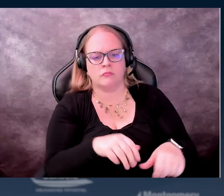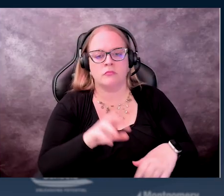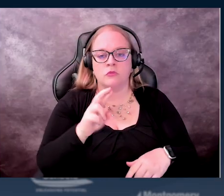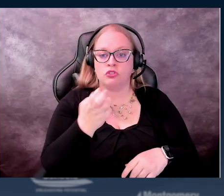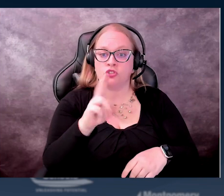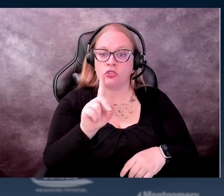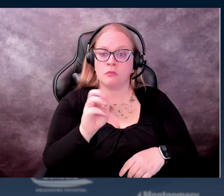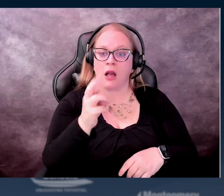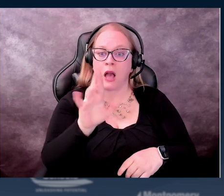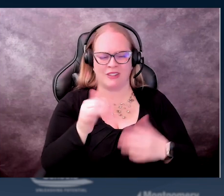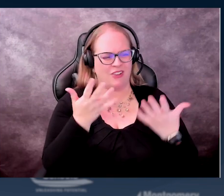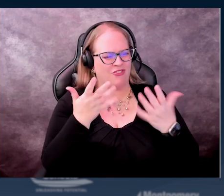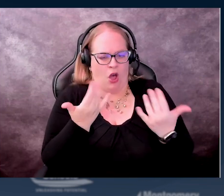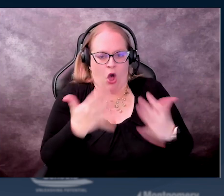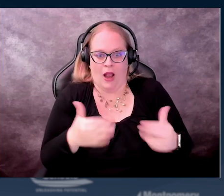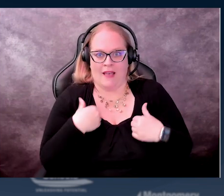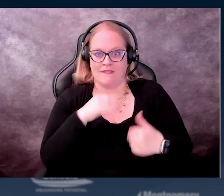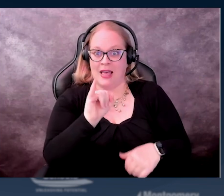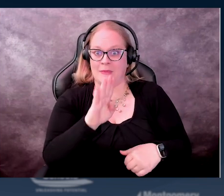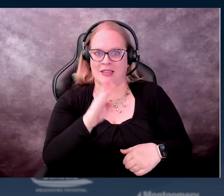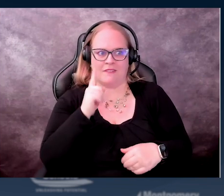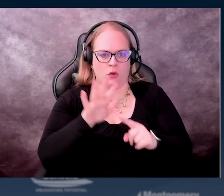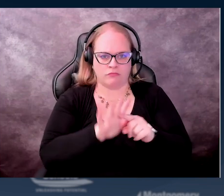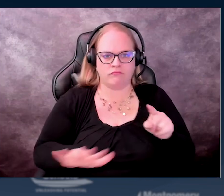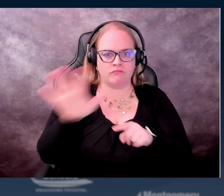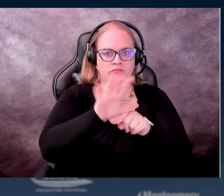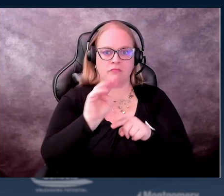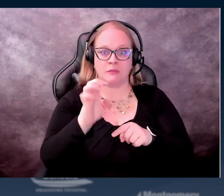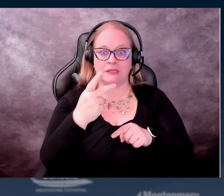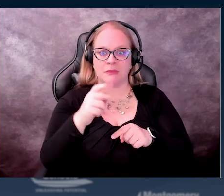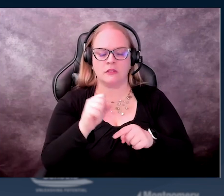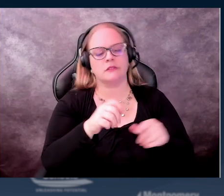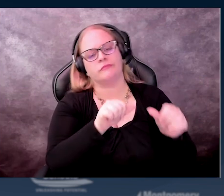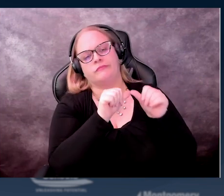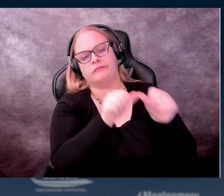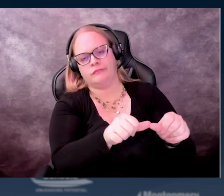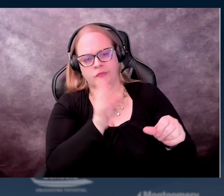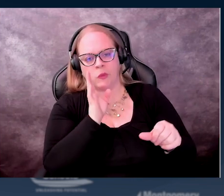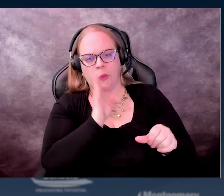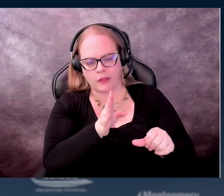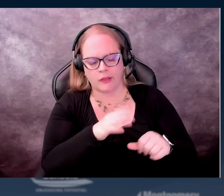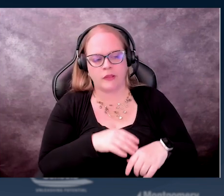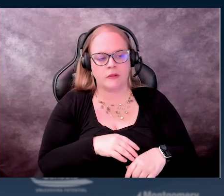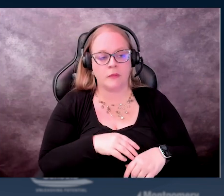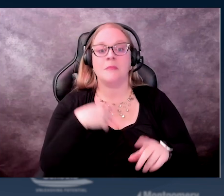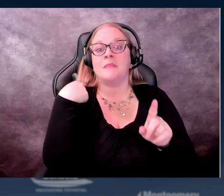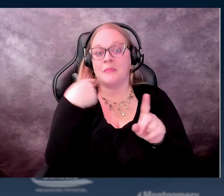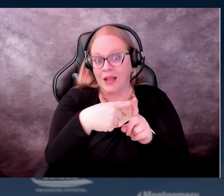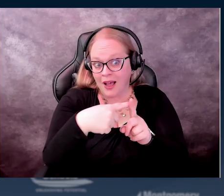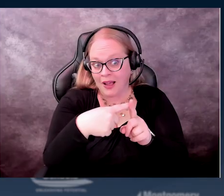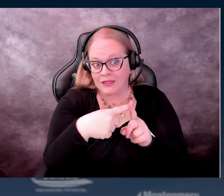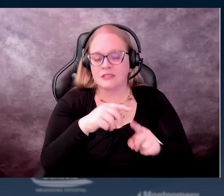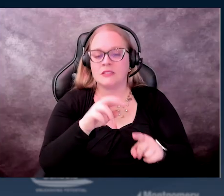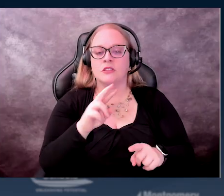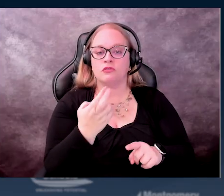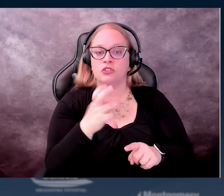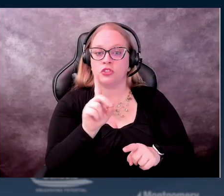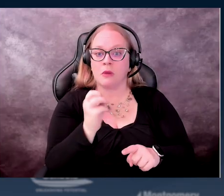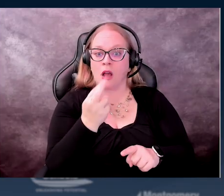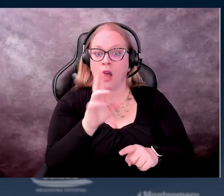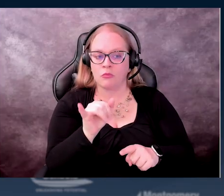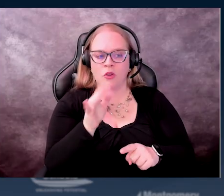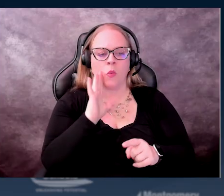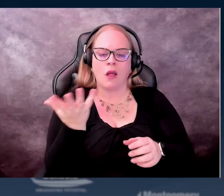the host for this regional IB site. In addition, they will be hosting the performing arts of dance, theater, and